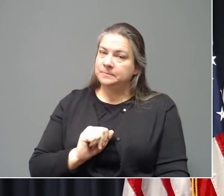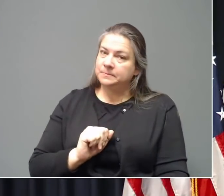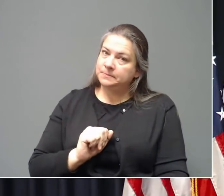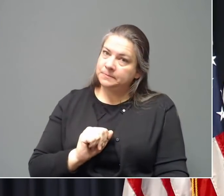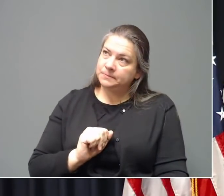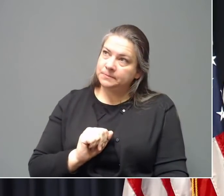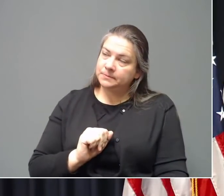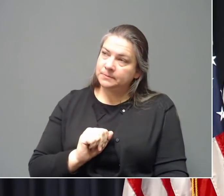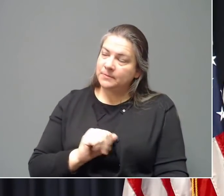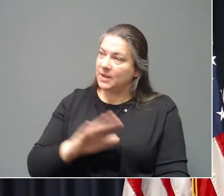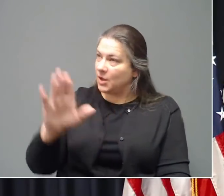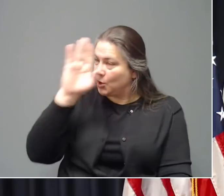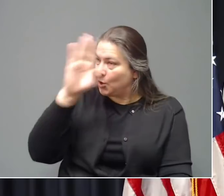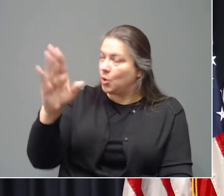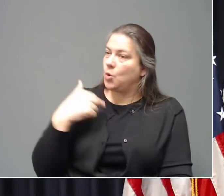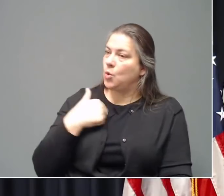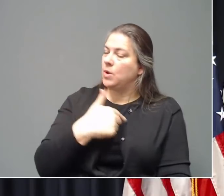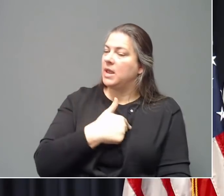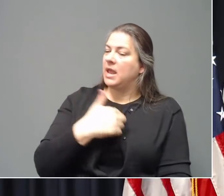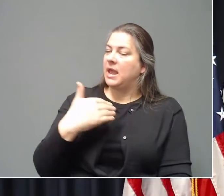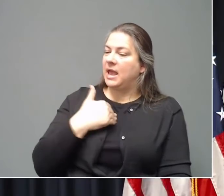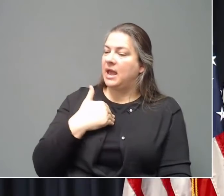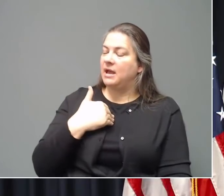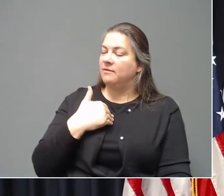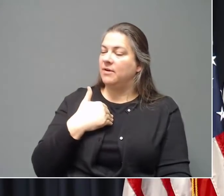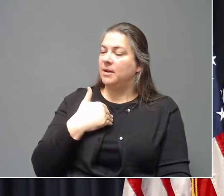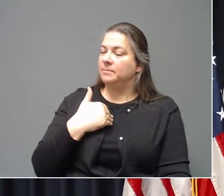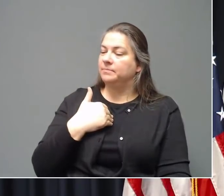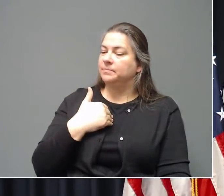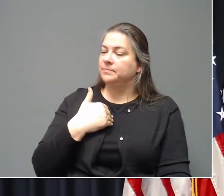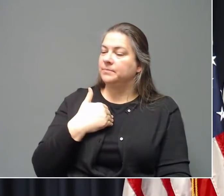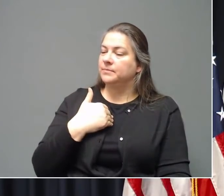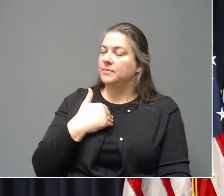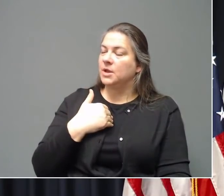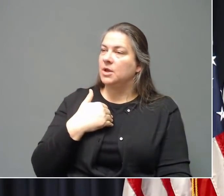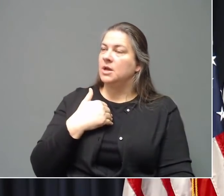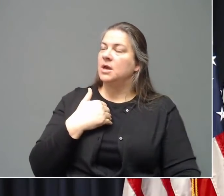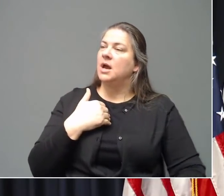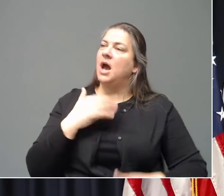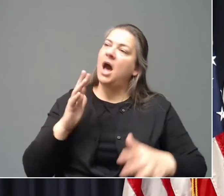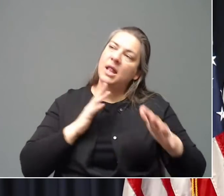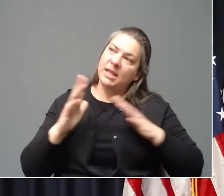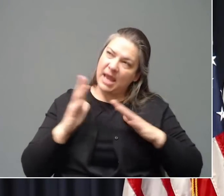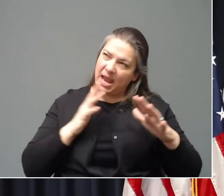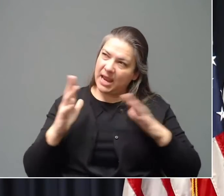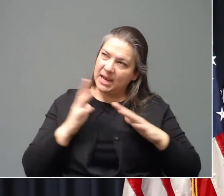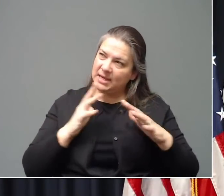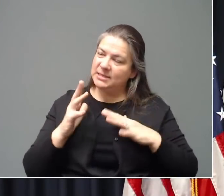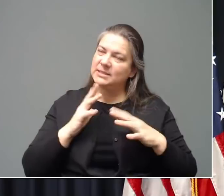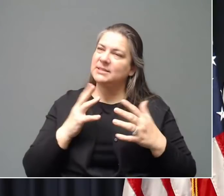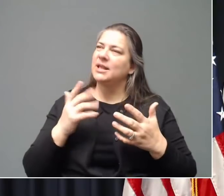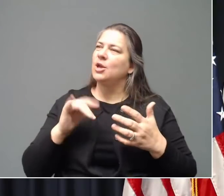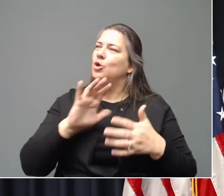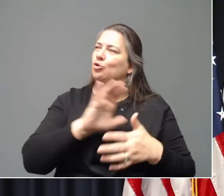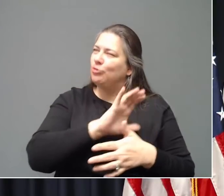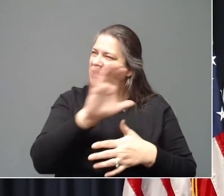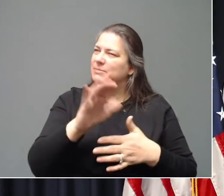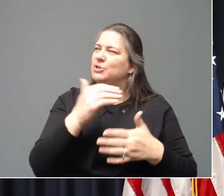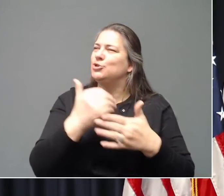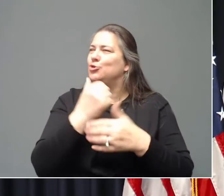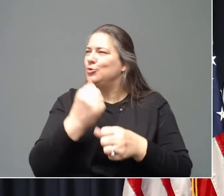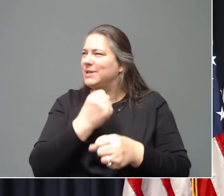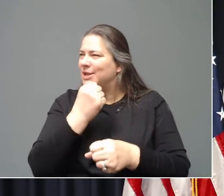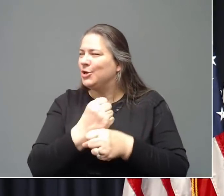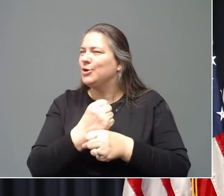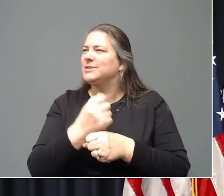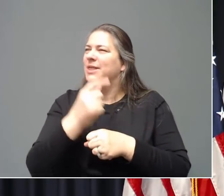Hey, sir. We have a decent stretch of no holidays where we'll have these get-togethers and whatnot, like Christmas and New Year's and even